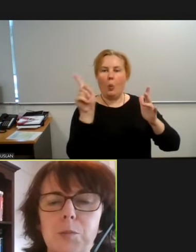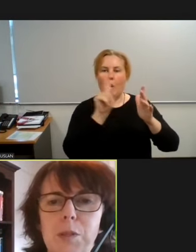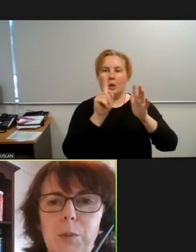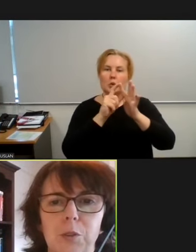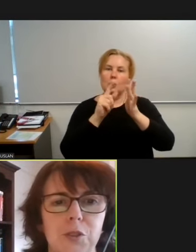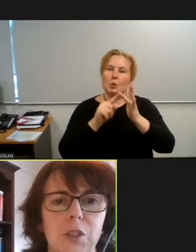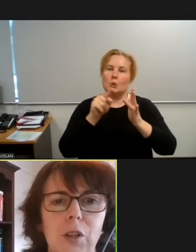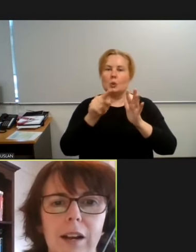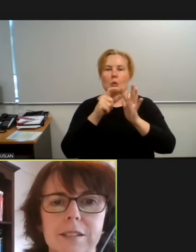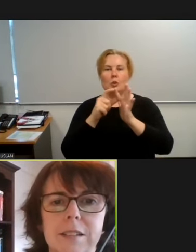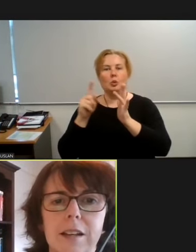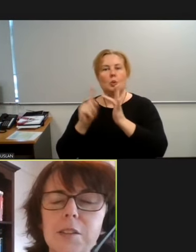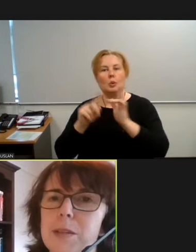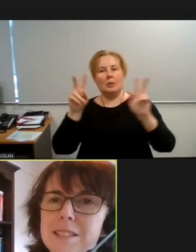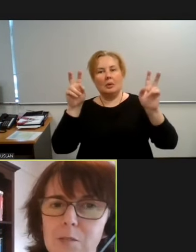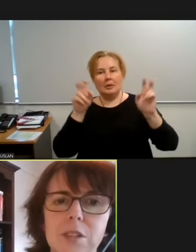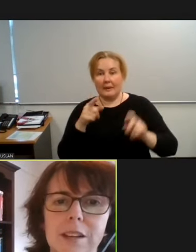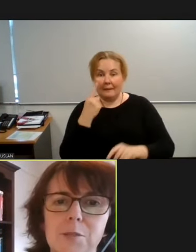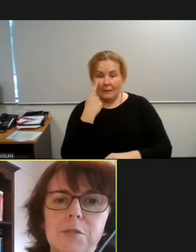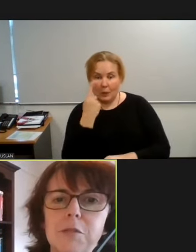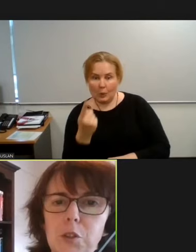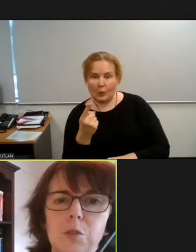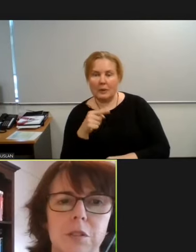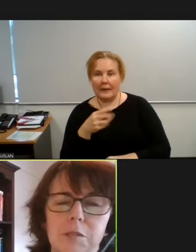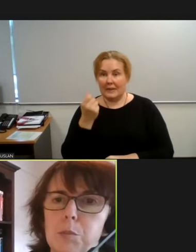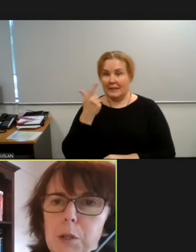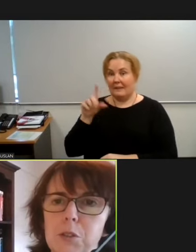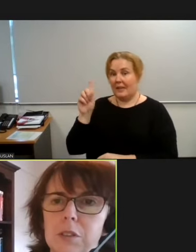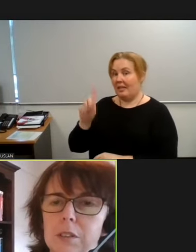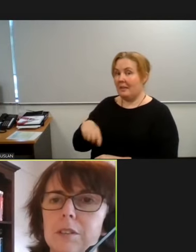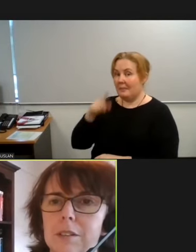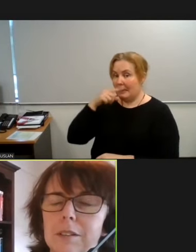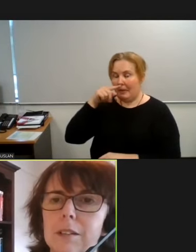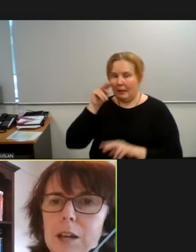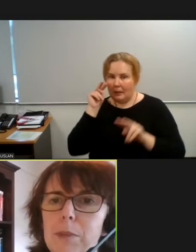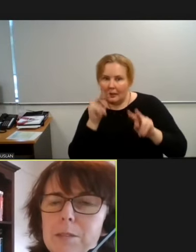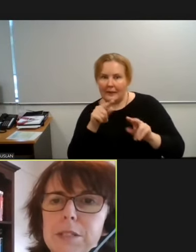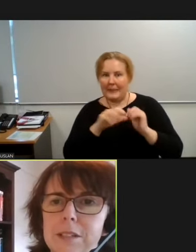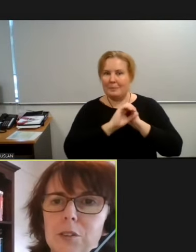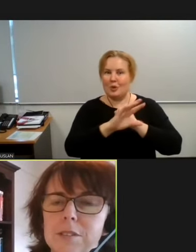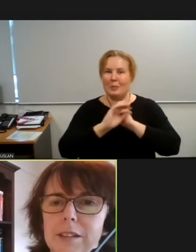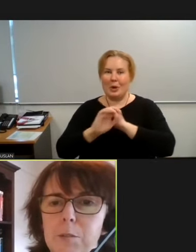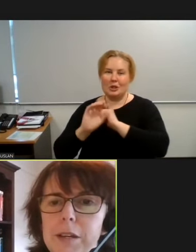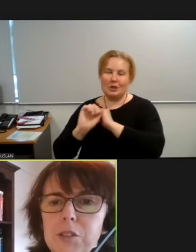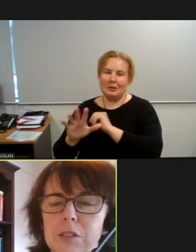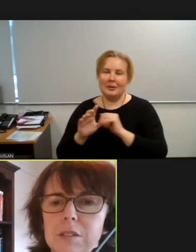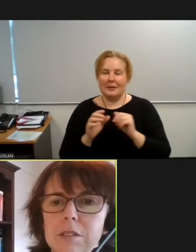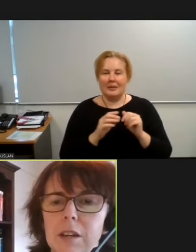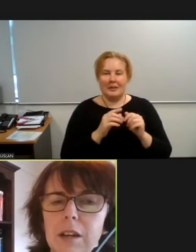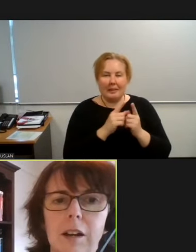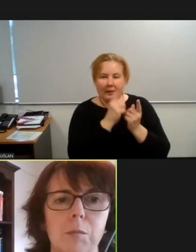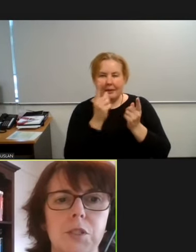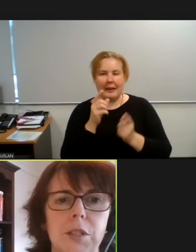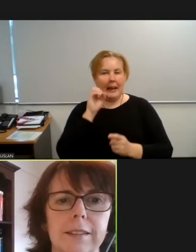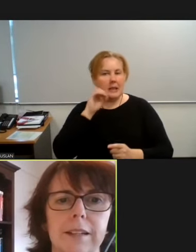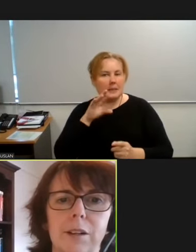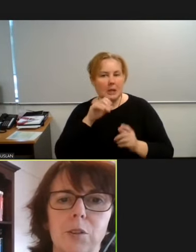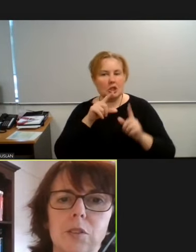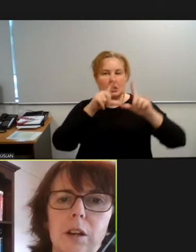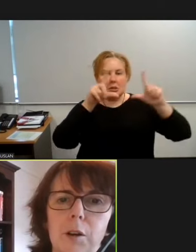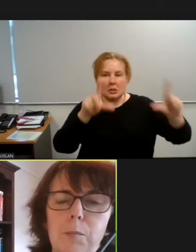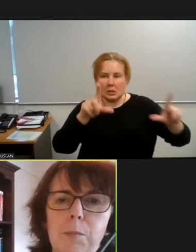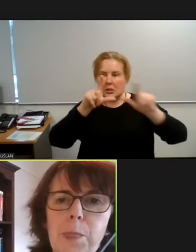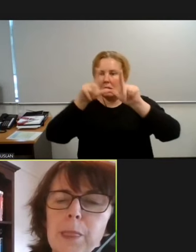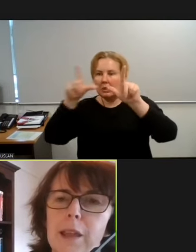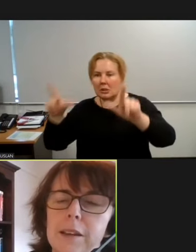campaign which people should look at. There's been 70,000 views of the promotional campaign materials and animations to check that